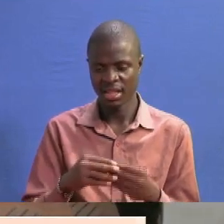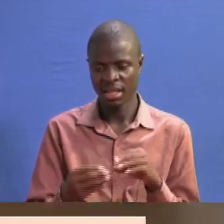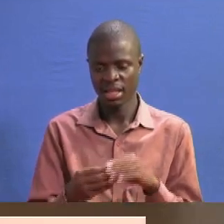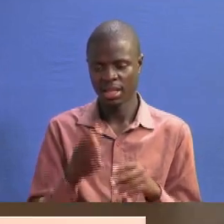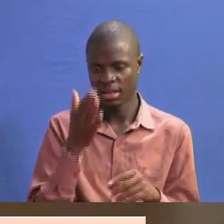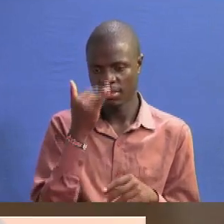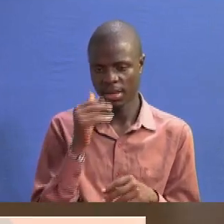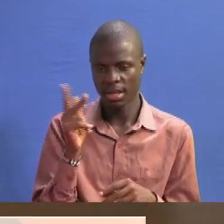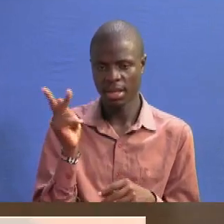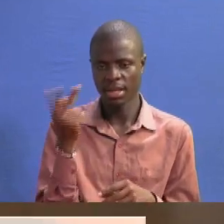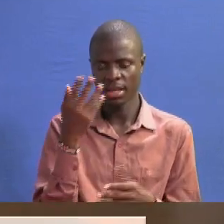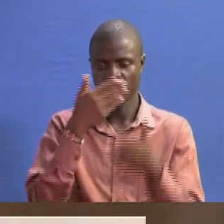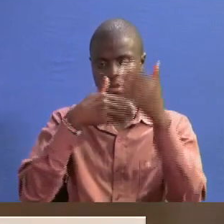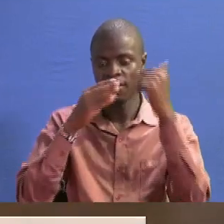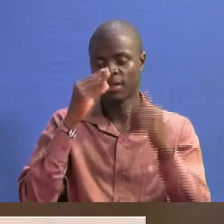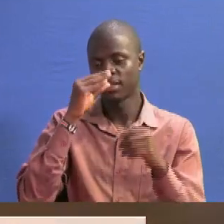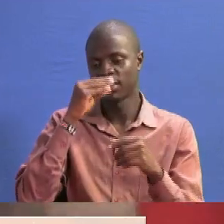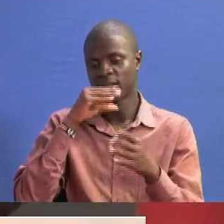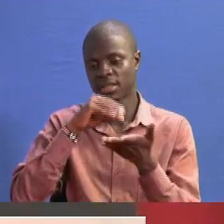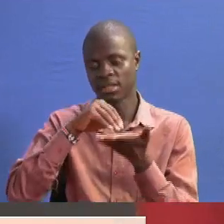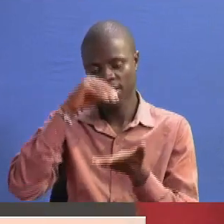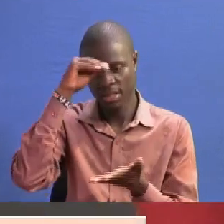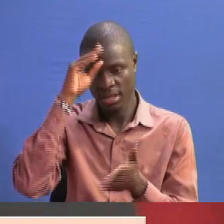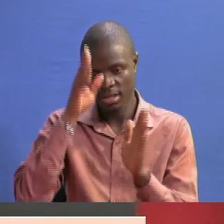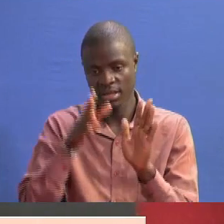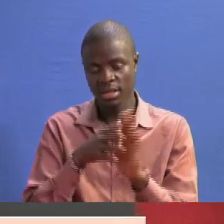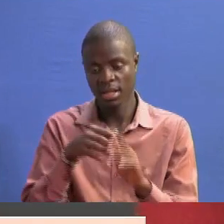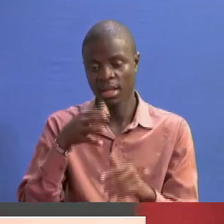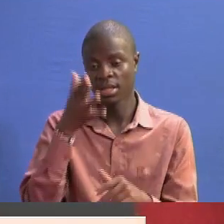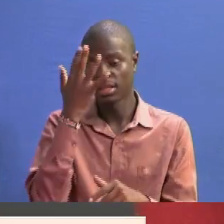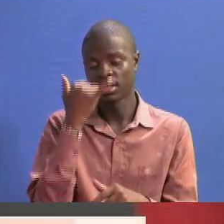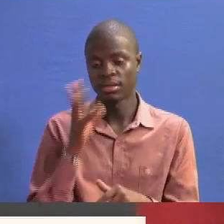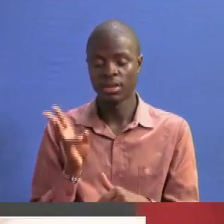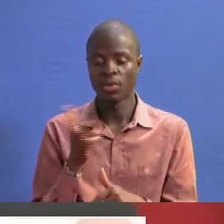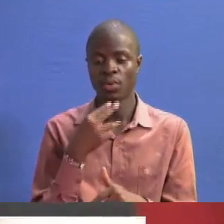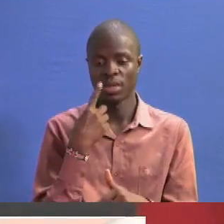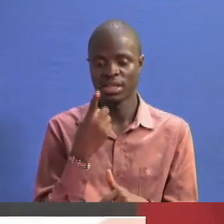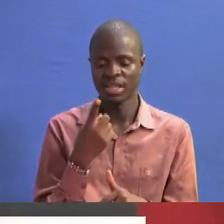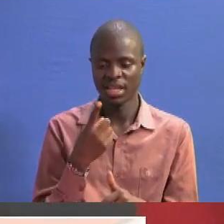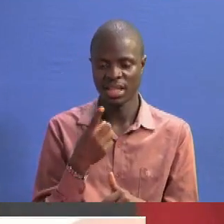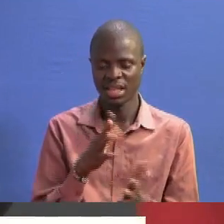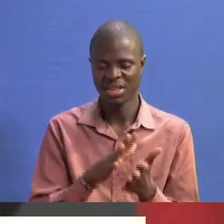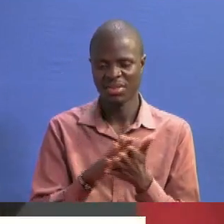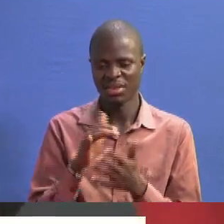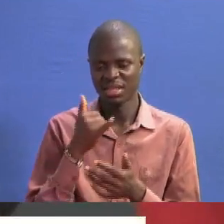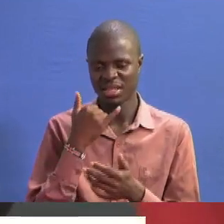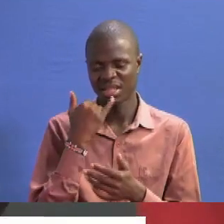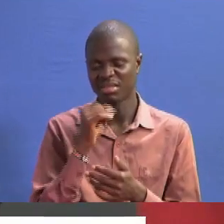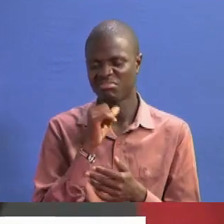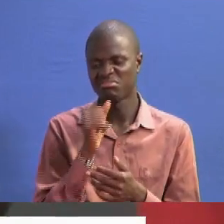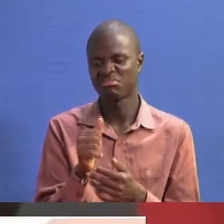taka kwenye mazingira, akisema taka ni rasilimali. That's why we say that waste is a resource. Waste is